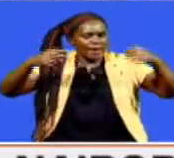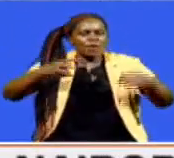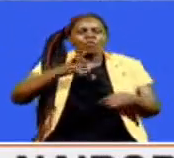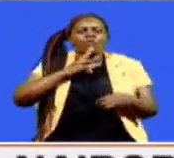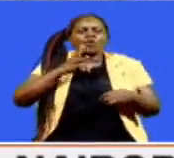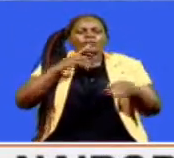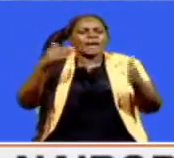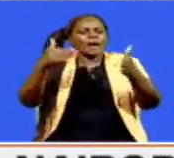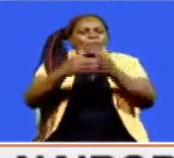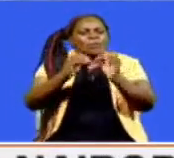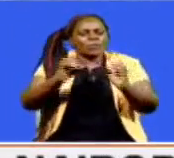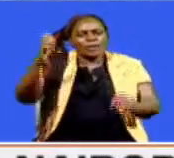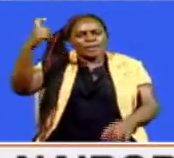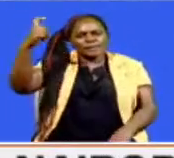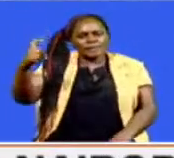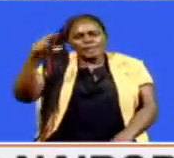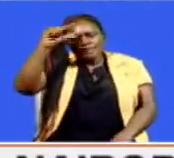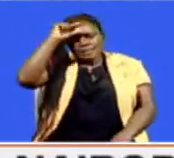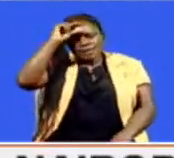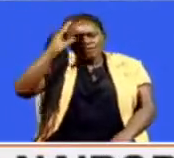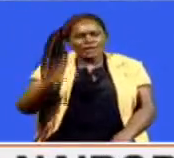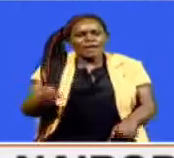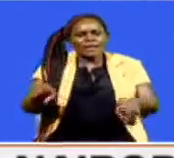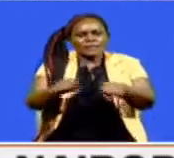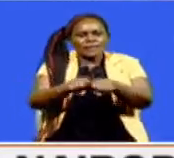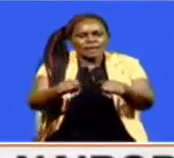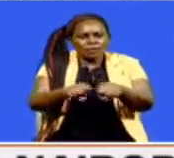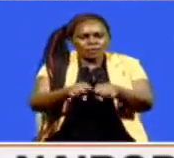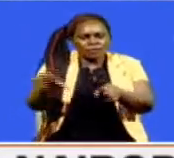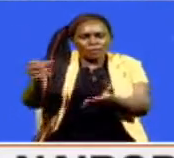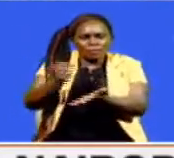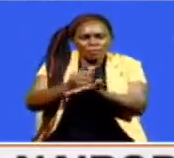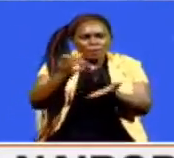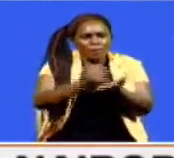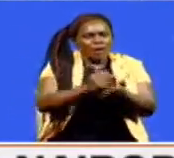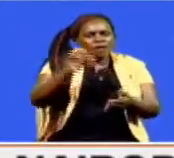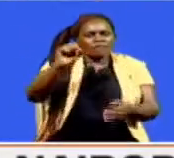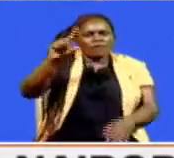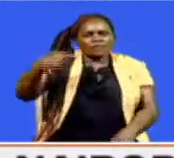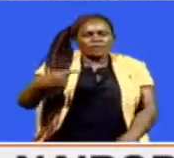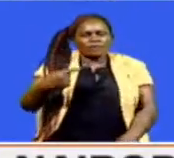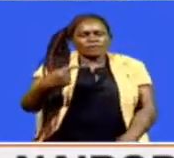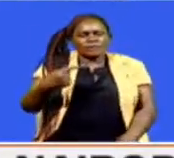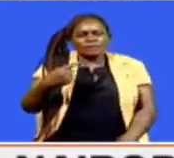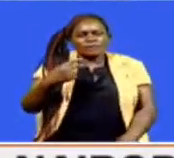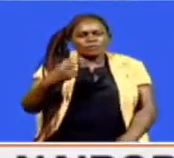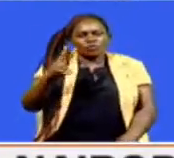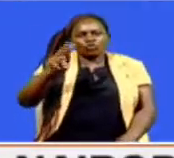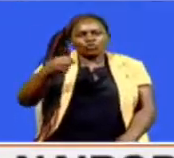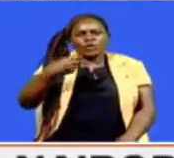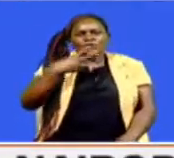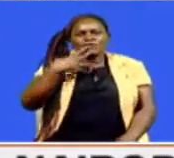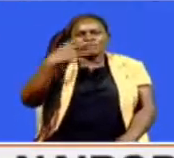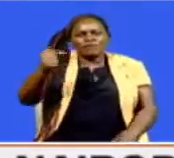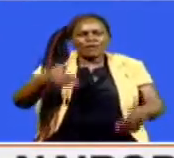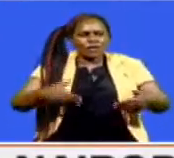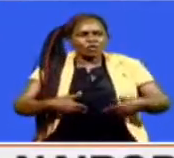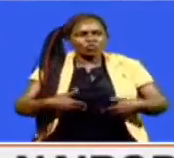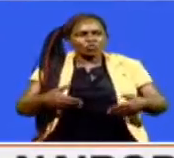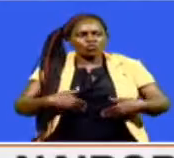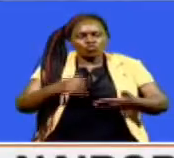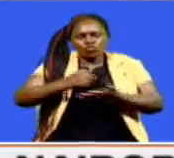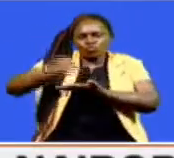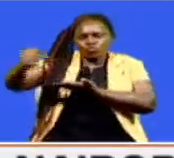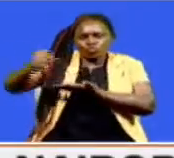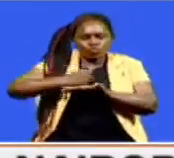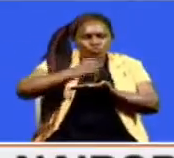hayazuiliwi. So His Excellency the Governor recruited 2,500 youth who have been